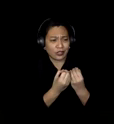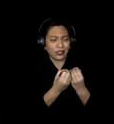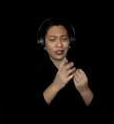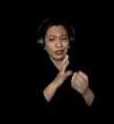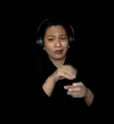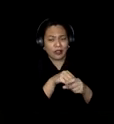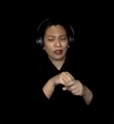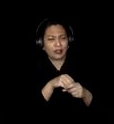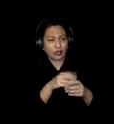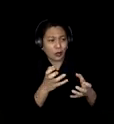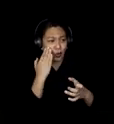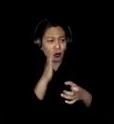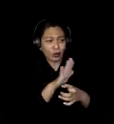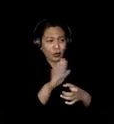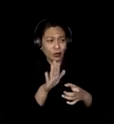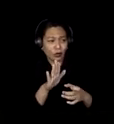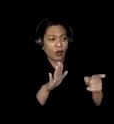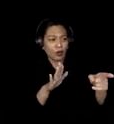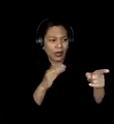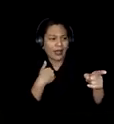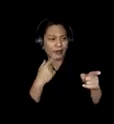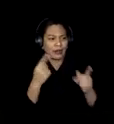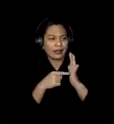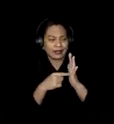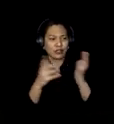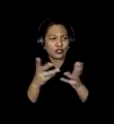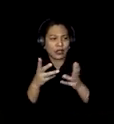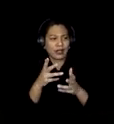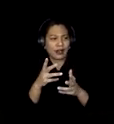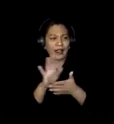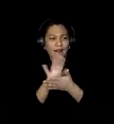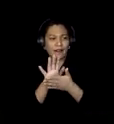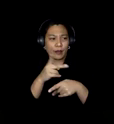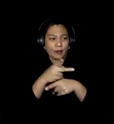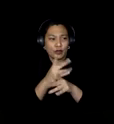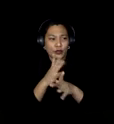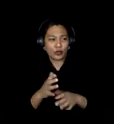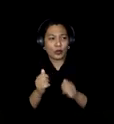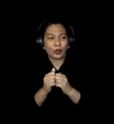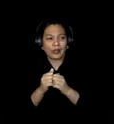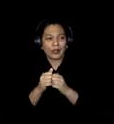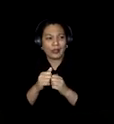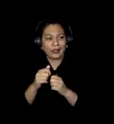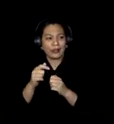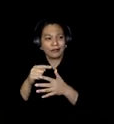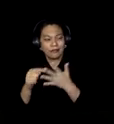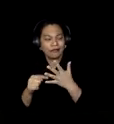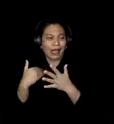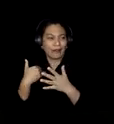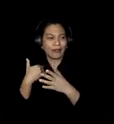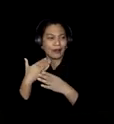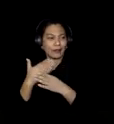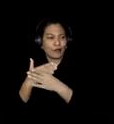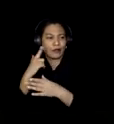with. And film producer with a portfolio of films. Okay, that's a great one. Nice. Great, Maria.